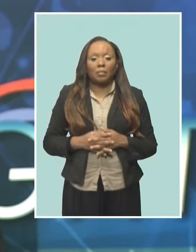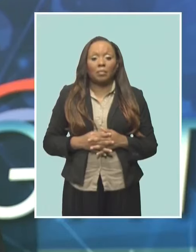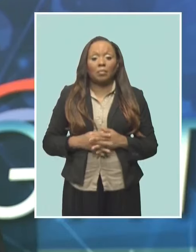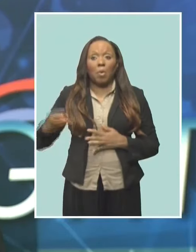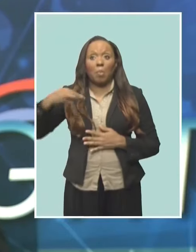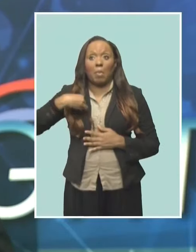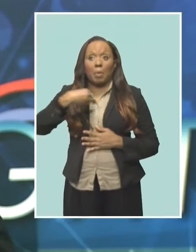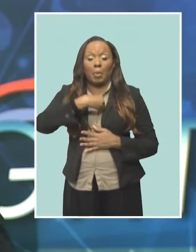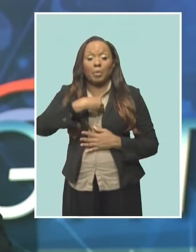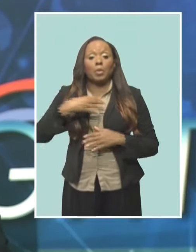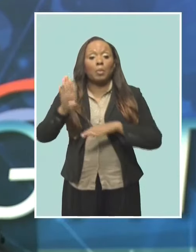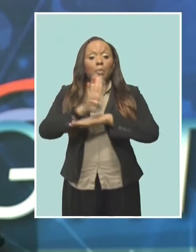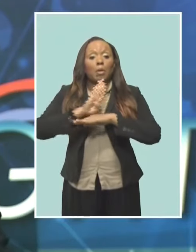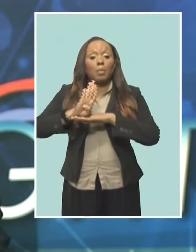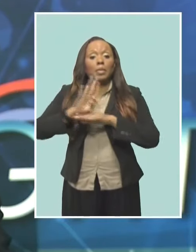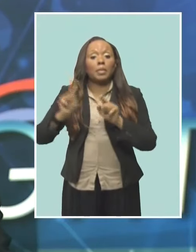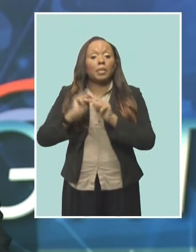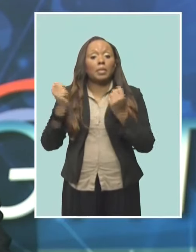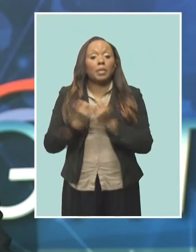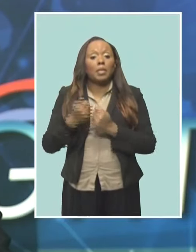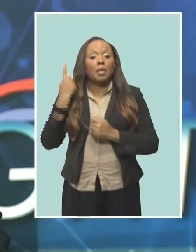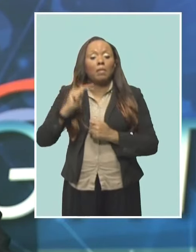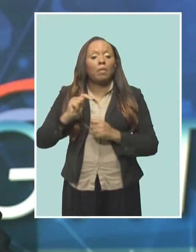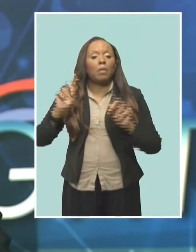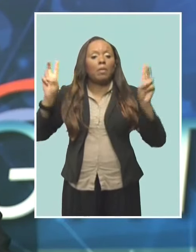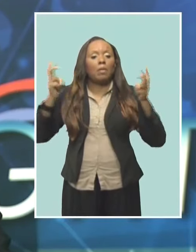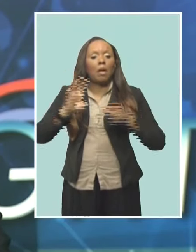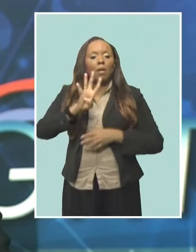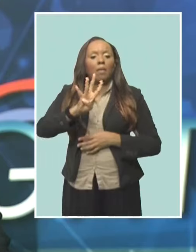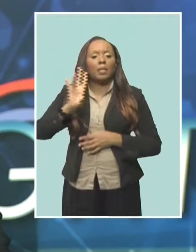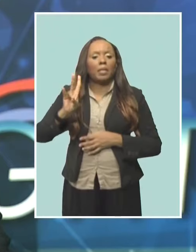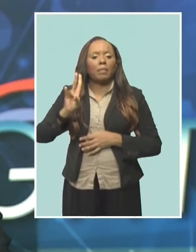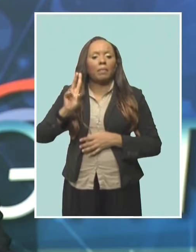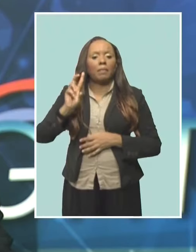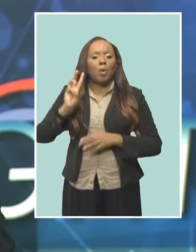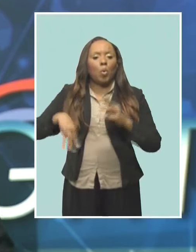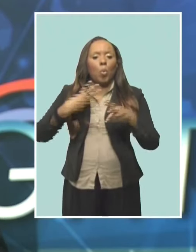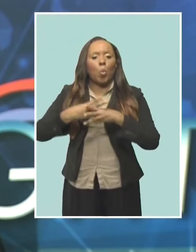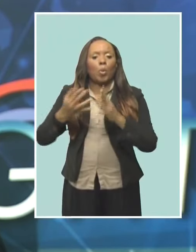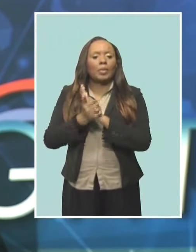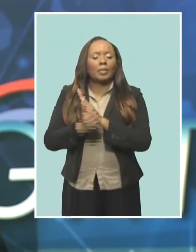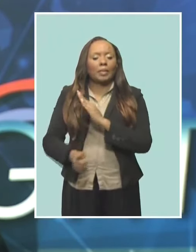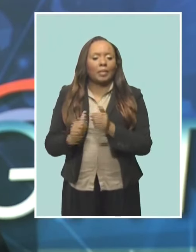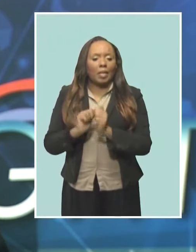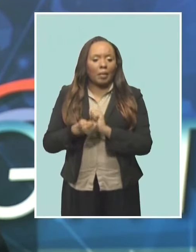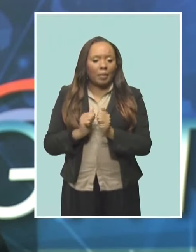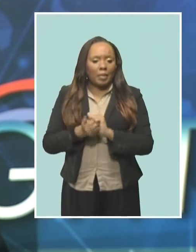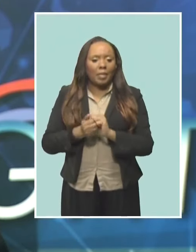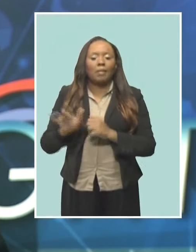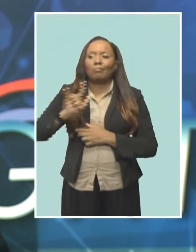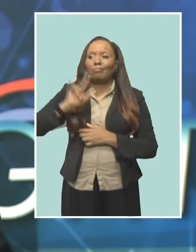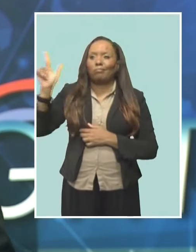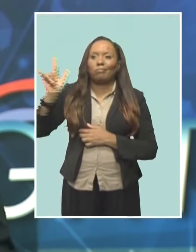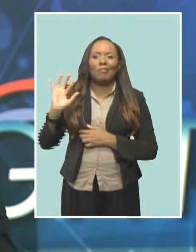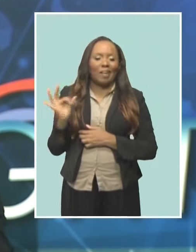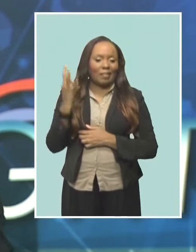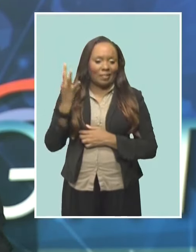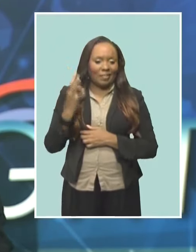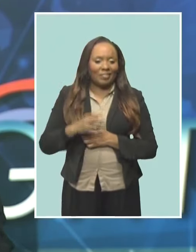Members of the Barbados team to compete at the 47th World Skills Competition, World Skills Lyon 2024, are on their way